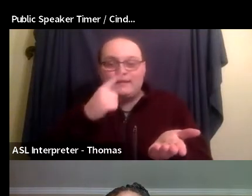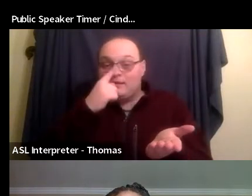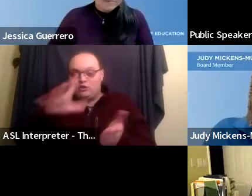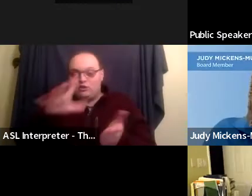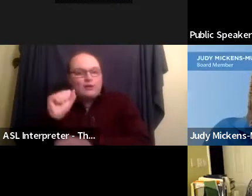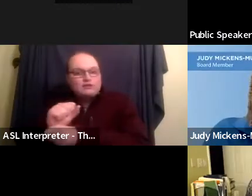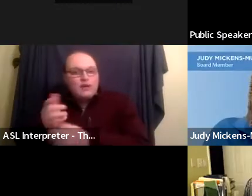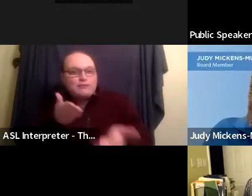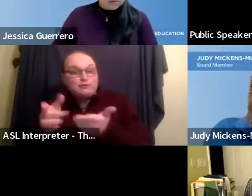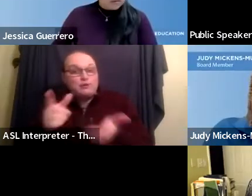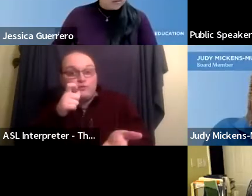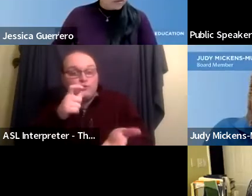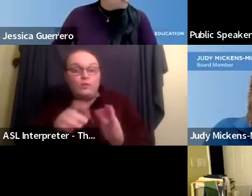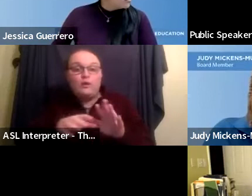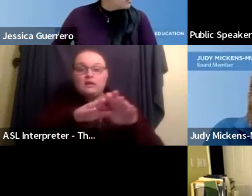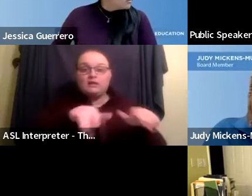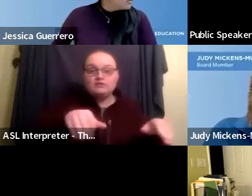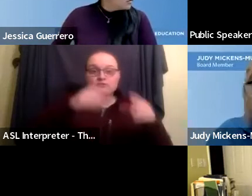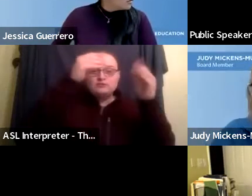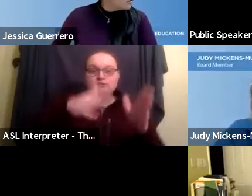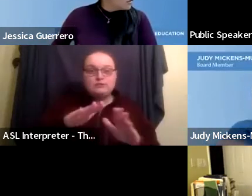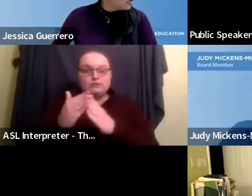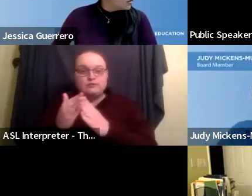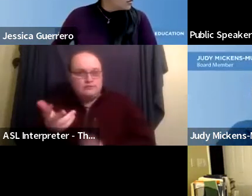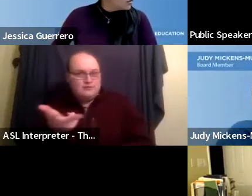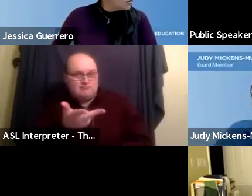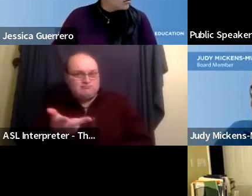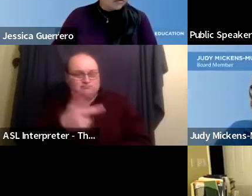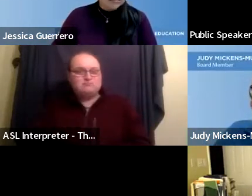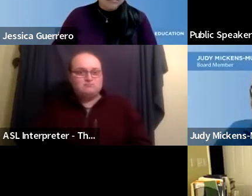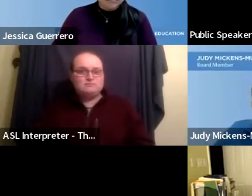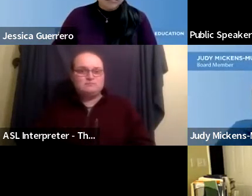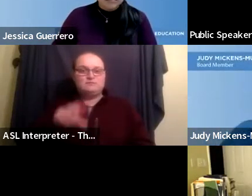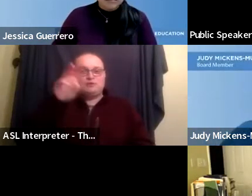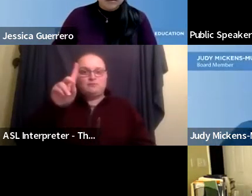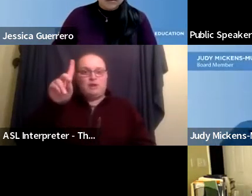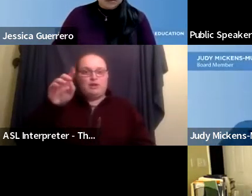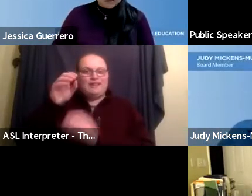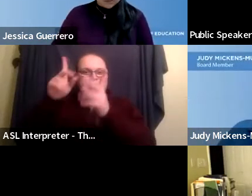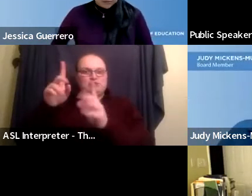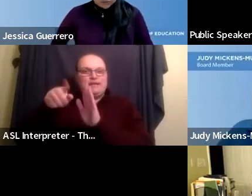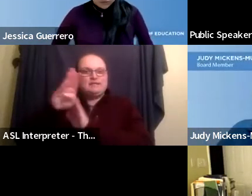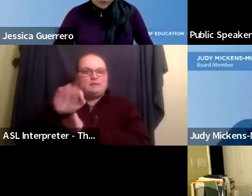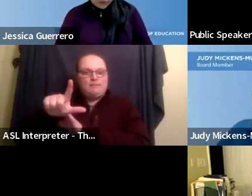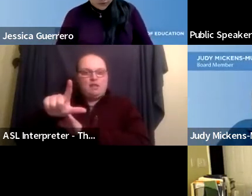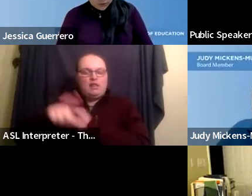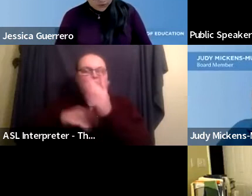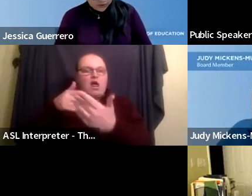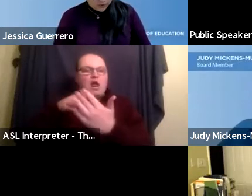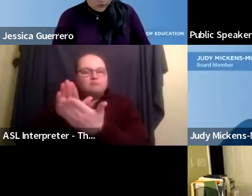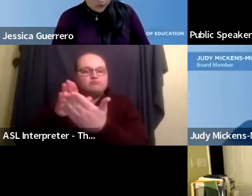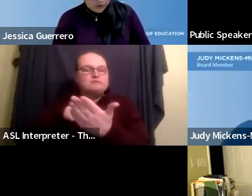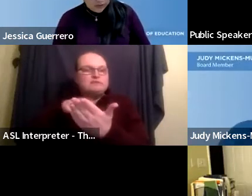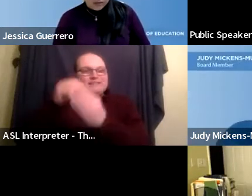the teachers, and the community. So there was a Maryland education bill that addressed the overwhelming concerns of our